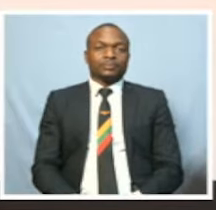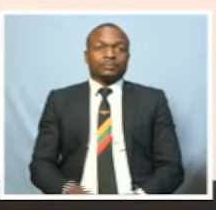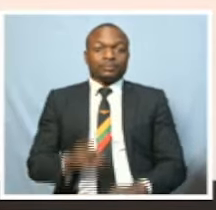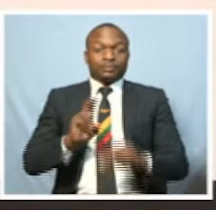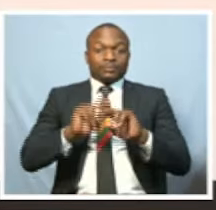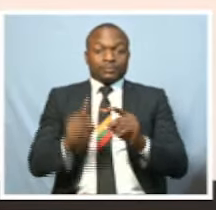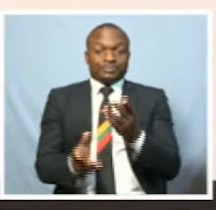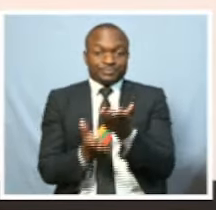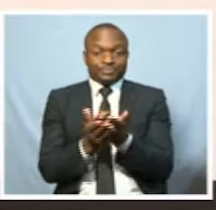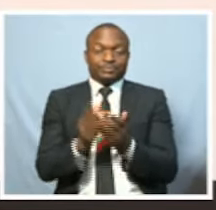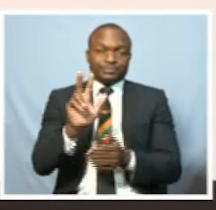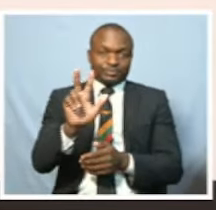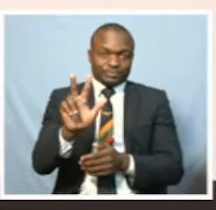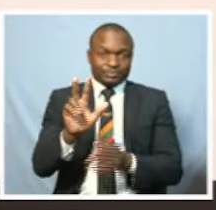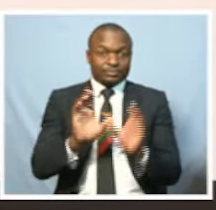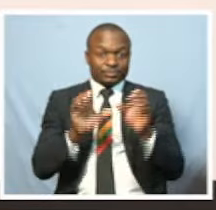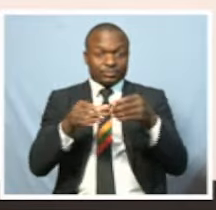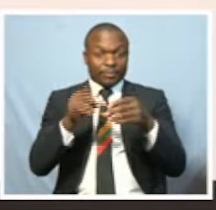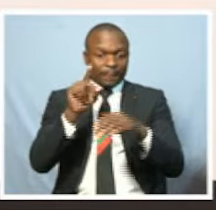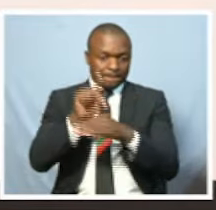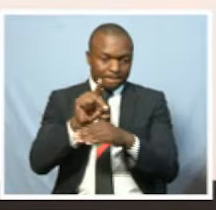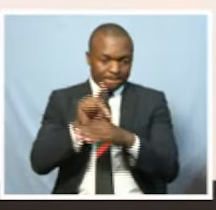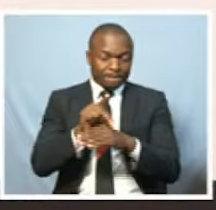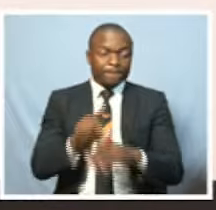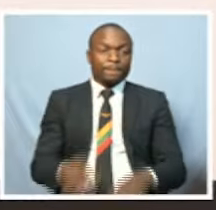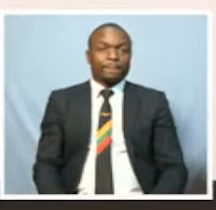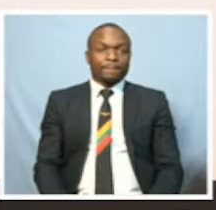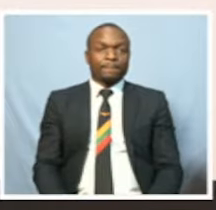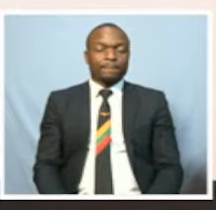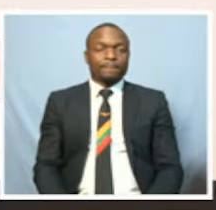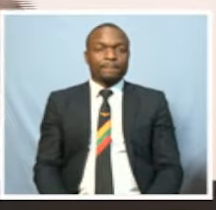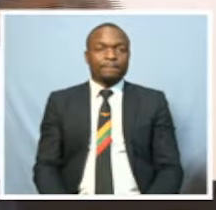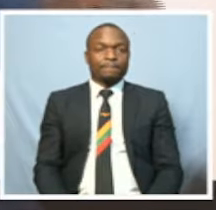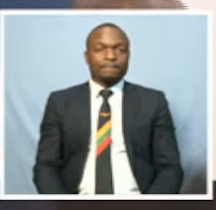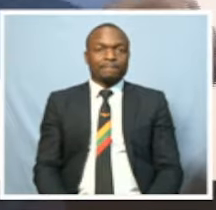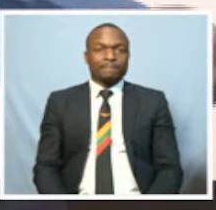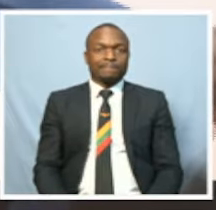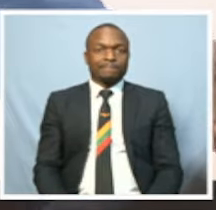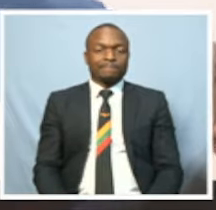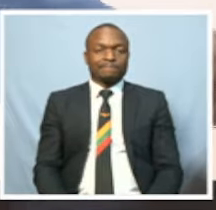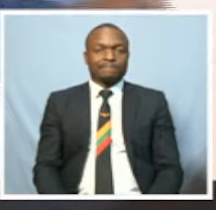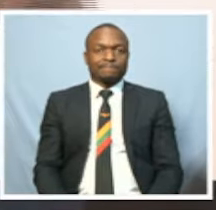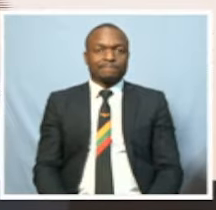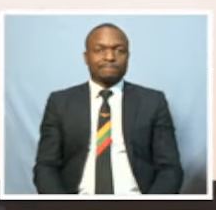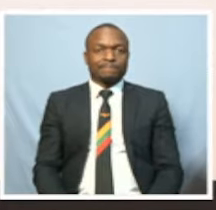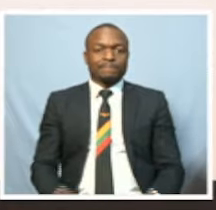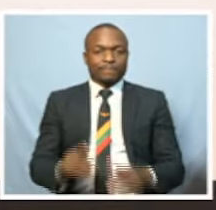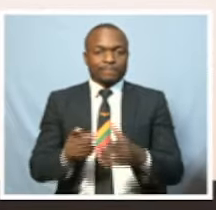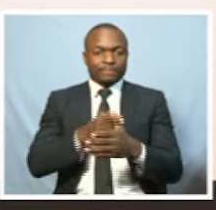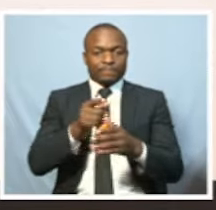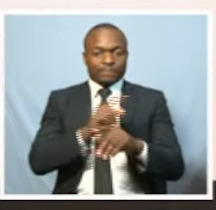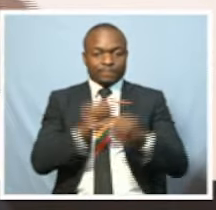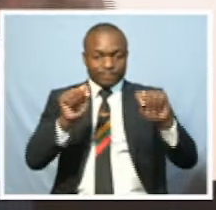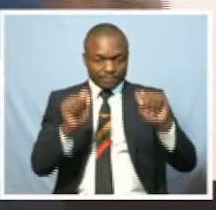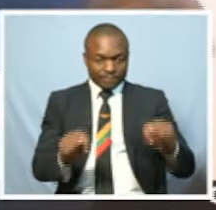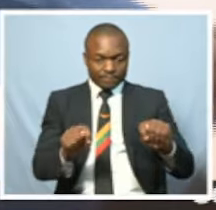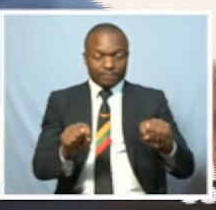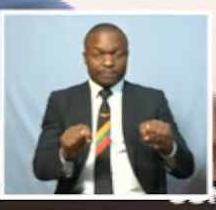Chair, Appendix 3 is community projects. We'll go to the next table, Chair,